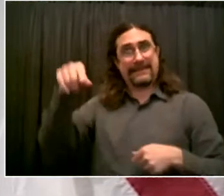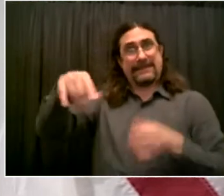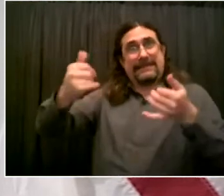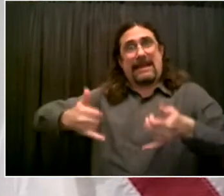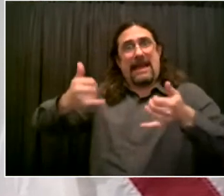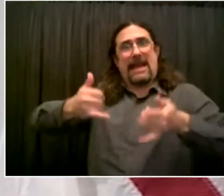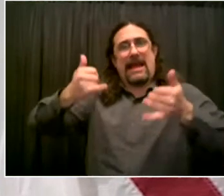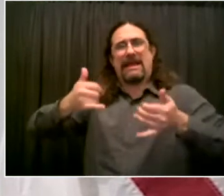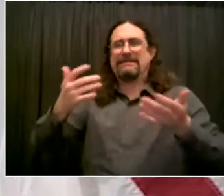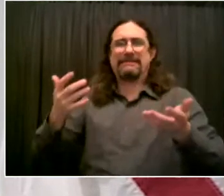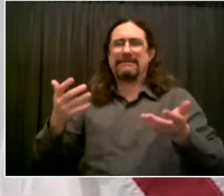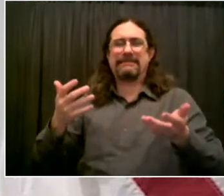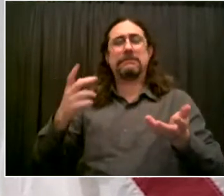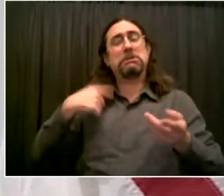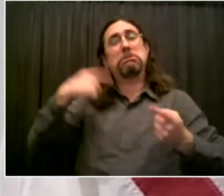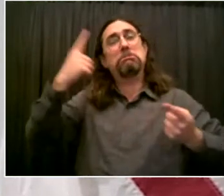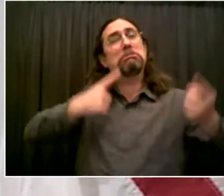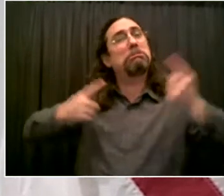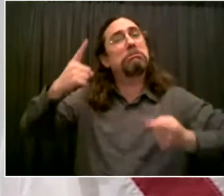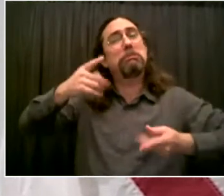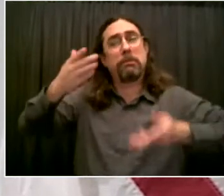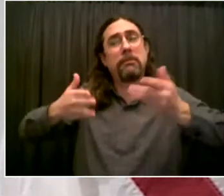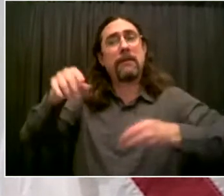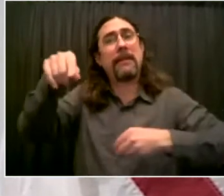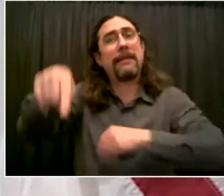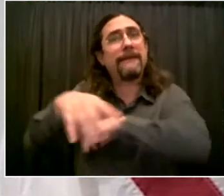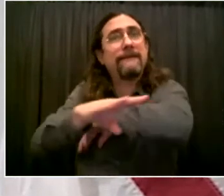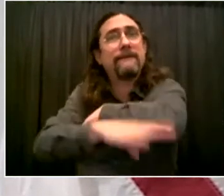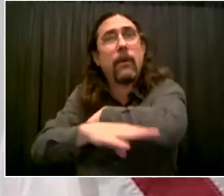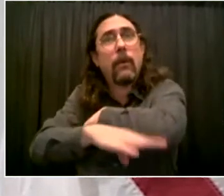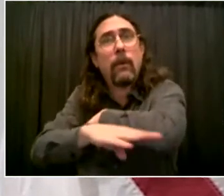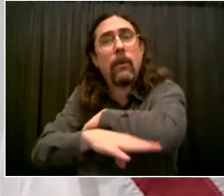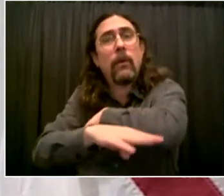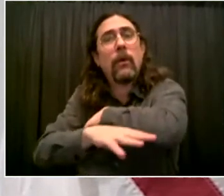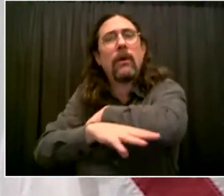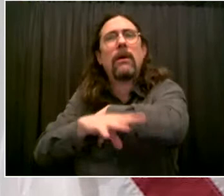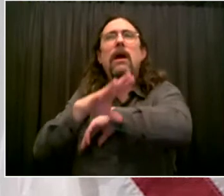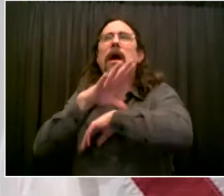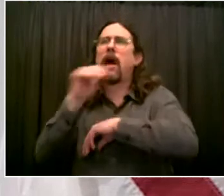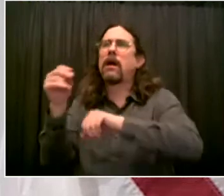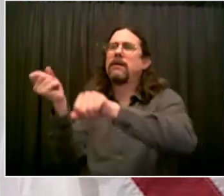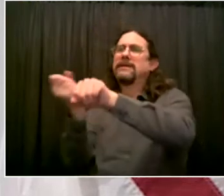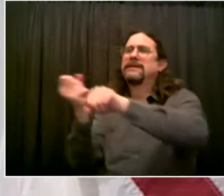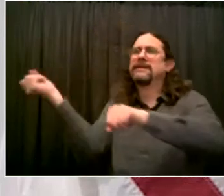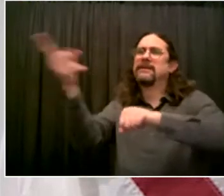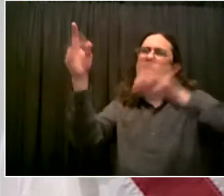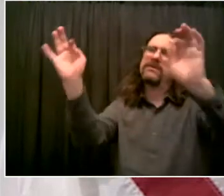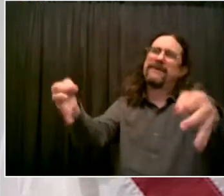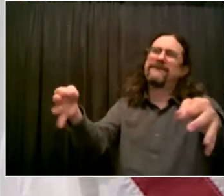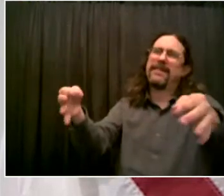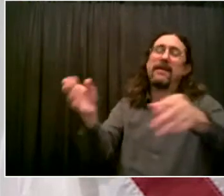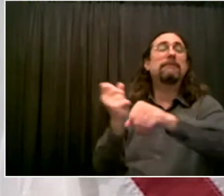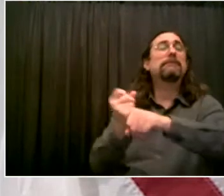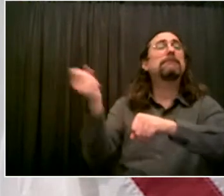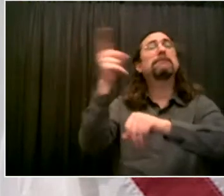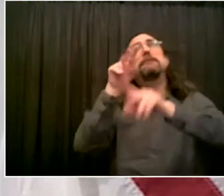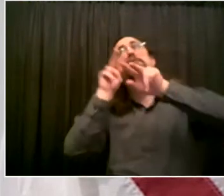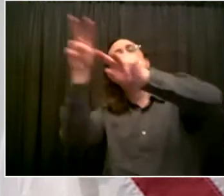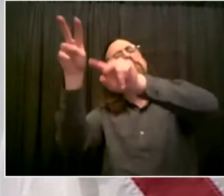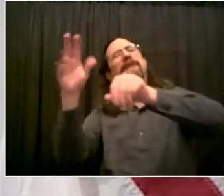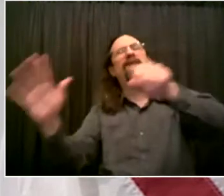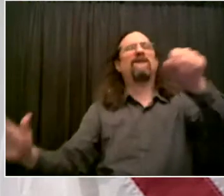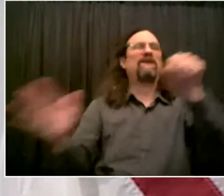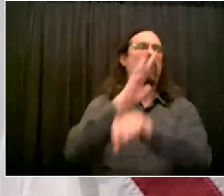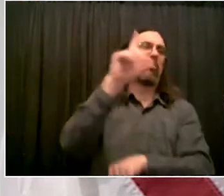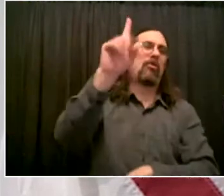and the science. Our health team is going to be a part of making every decision about whether we're able to handle bigger events. And